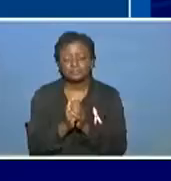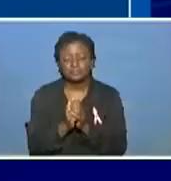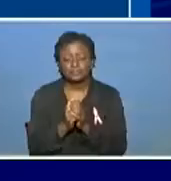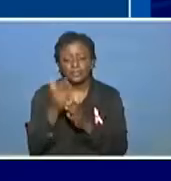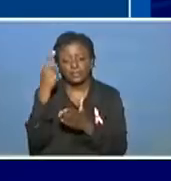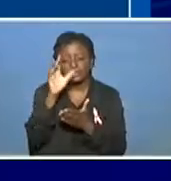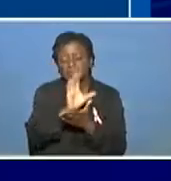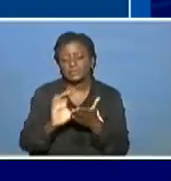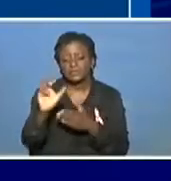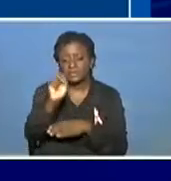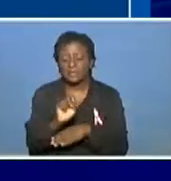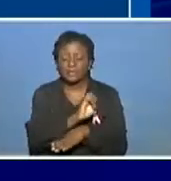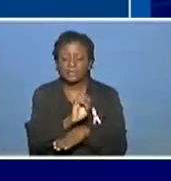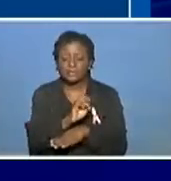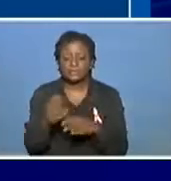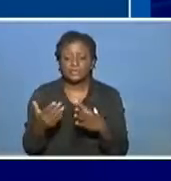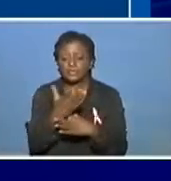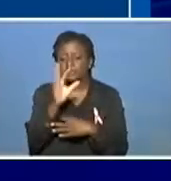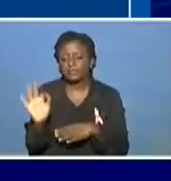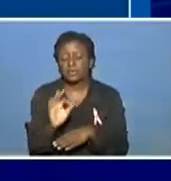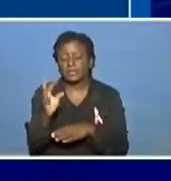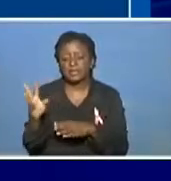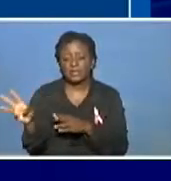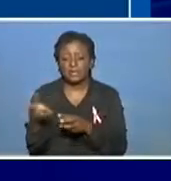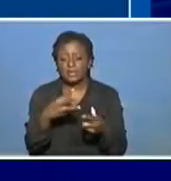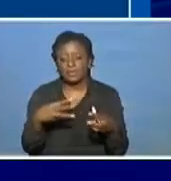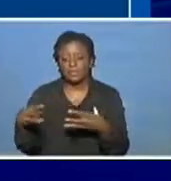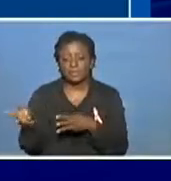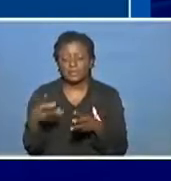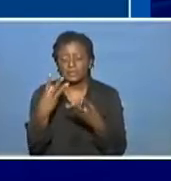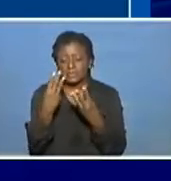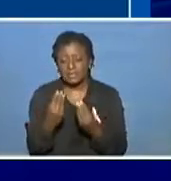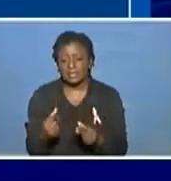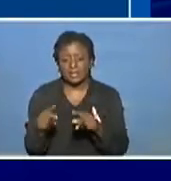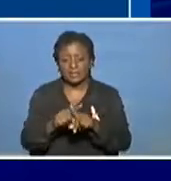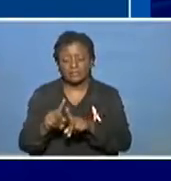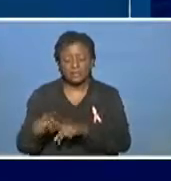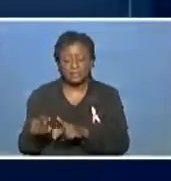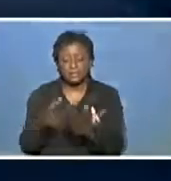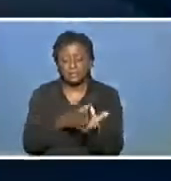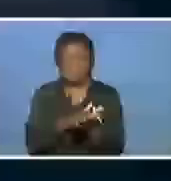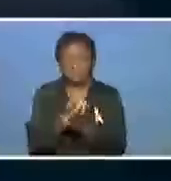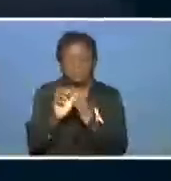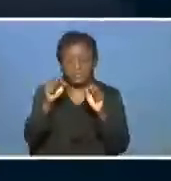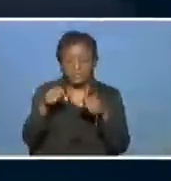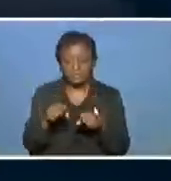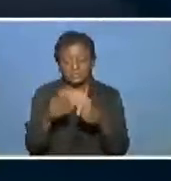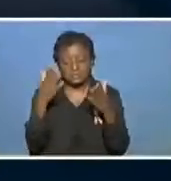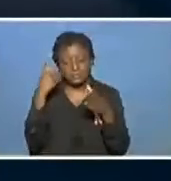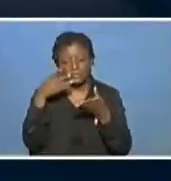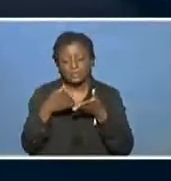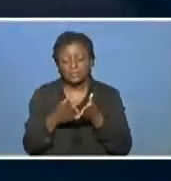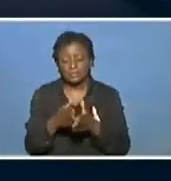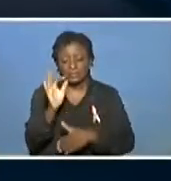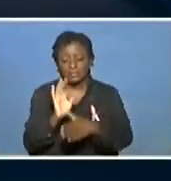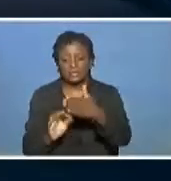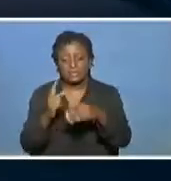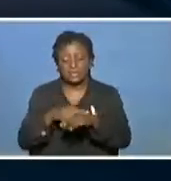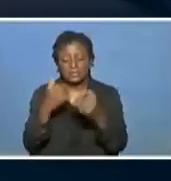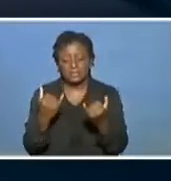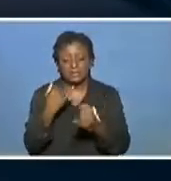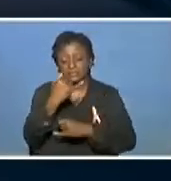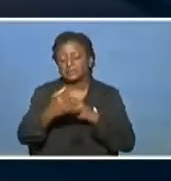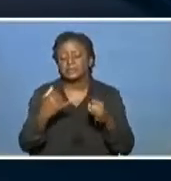through Friday, the winds are going to be light and variable with very flat seas 1 to 3 feet over the ocean. That's going to do it for your boating forecast. It's time now for